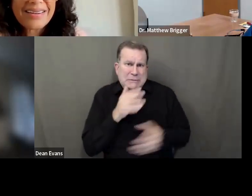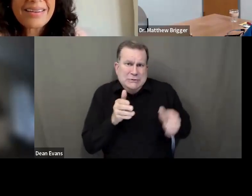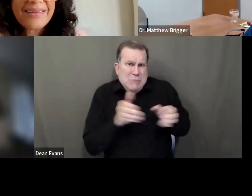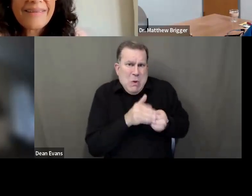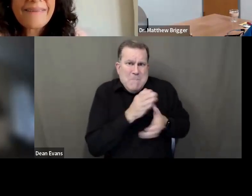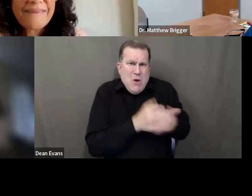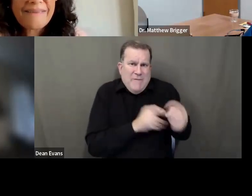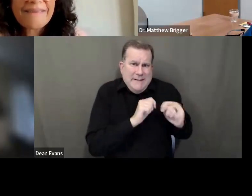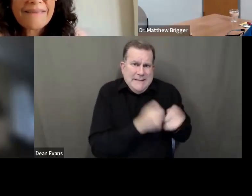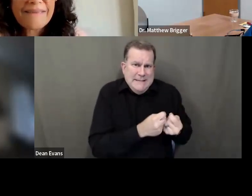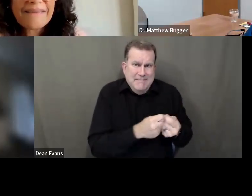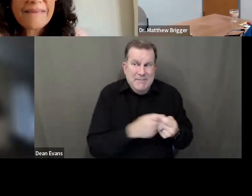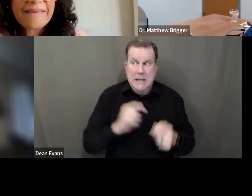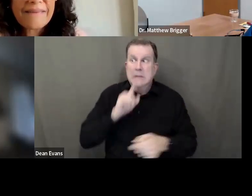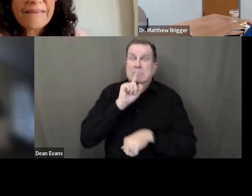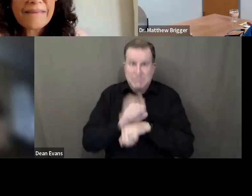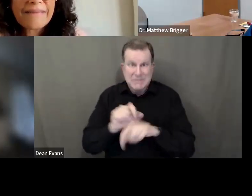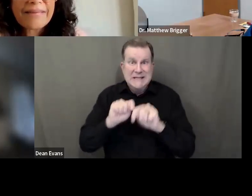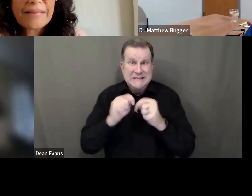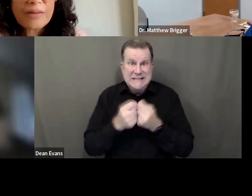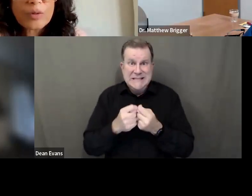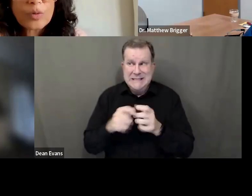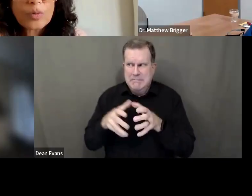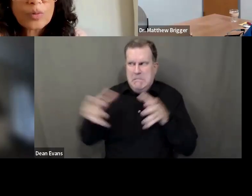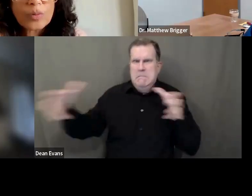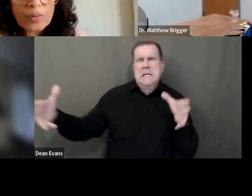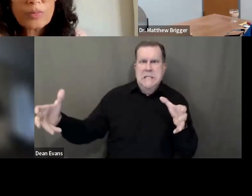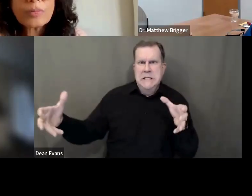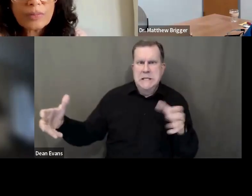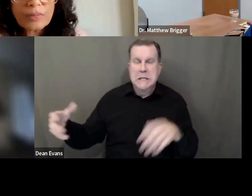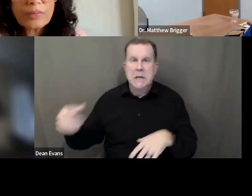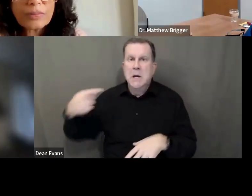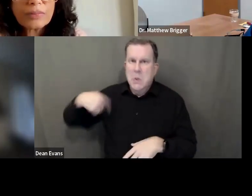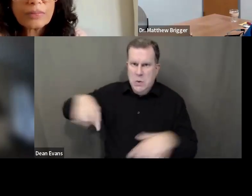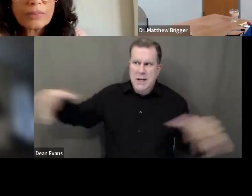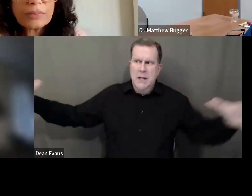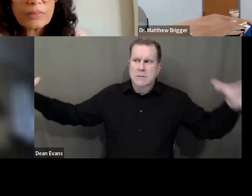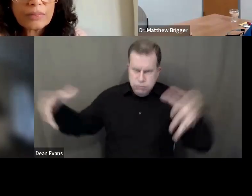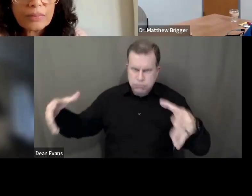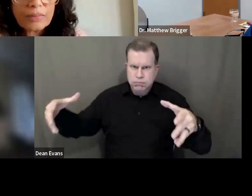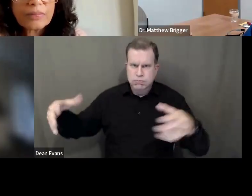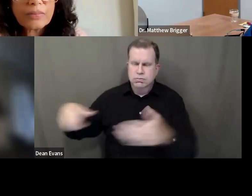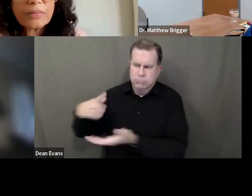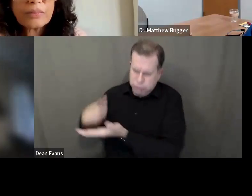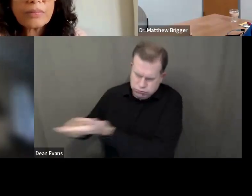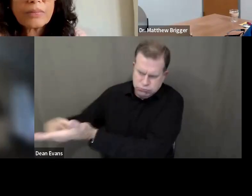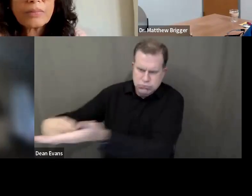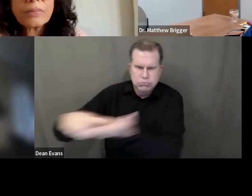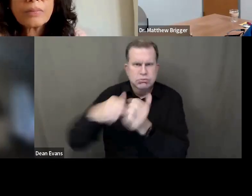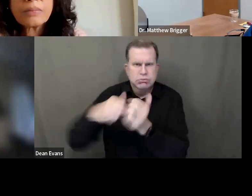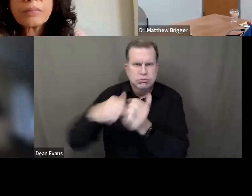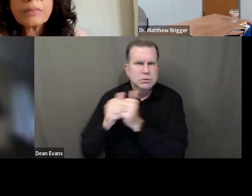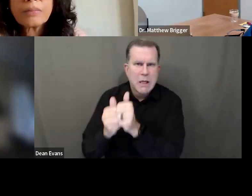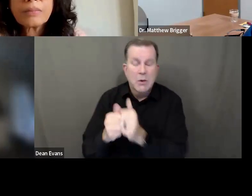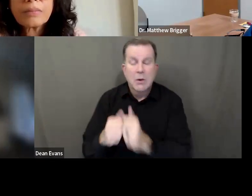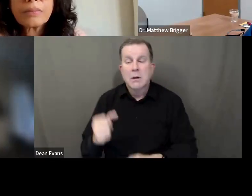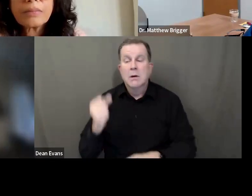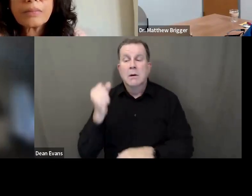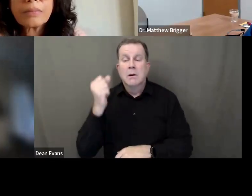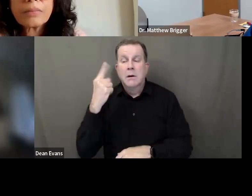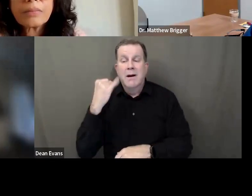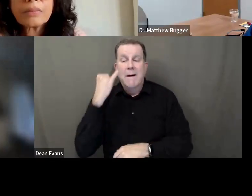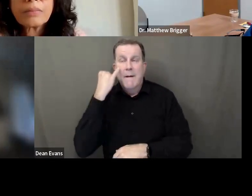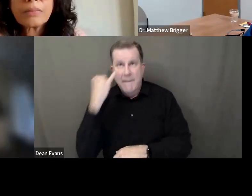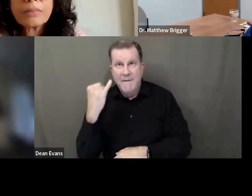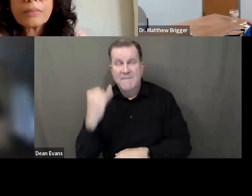team. And all the decisions are sort of made together. And because of that, we do have, so I think if you